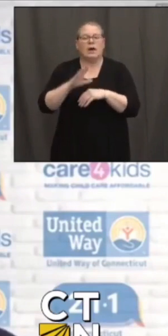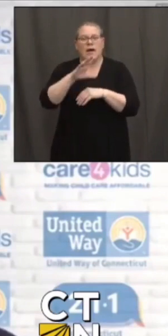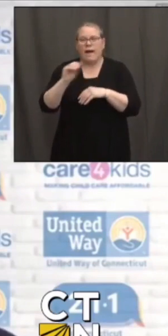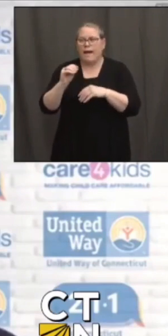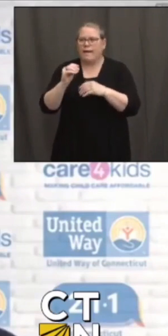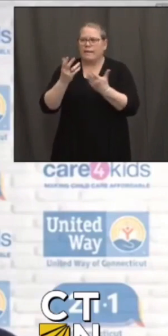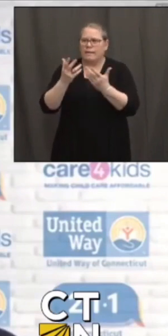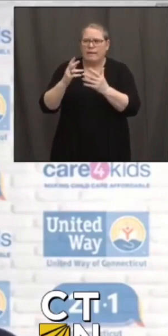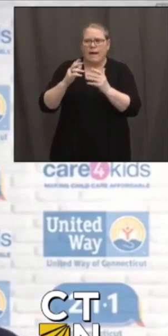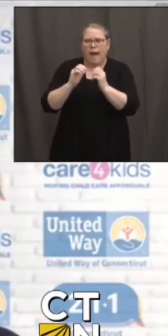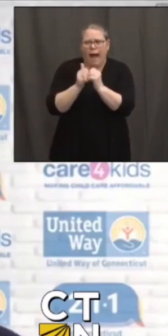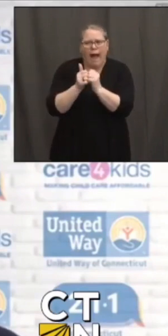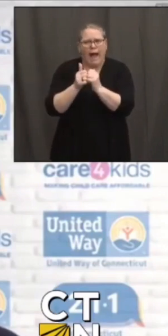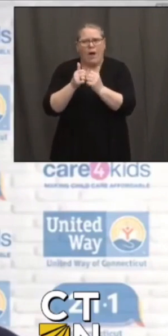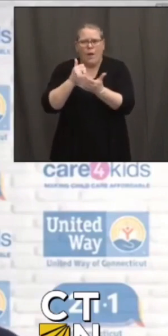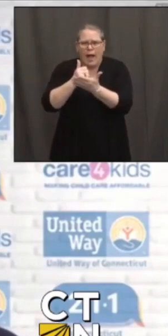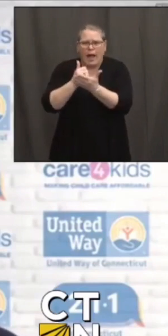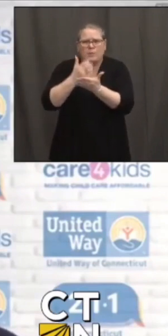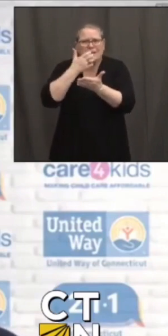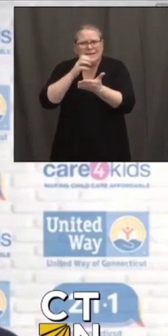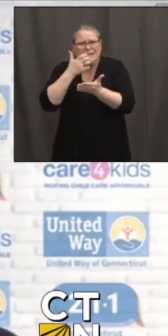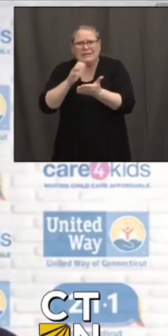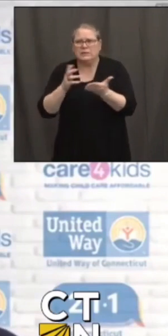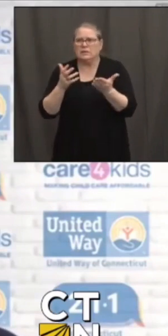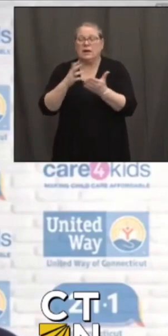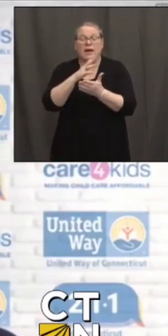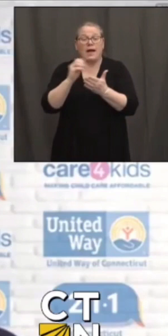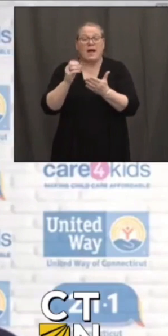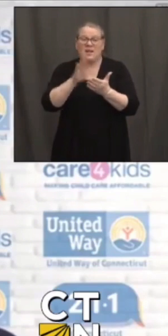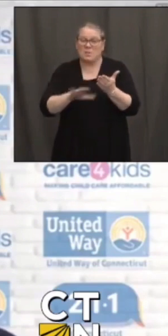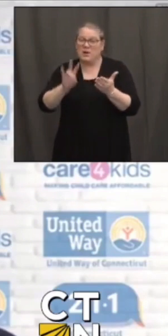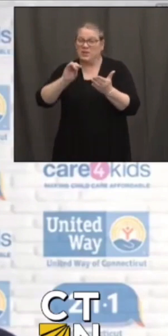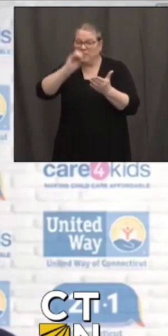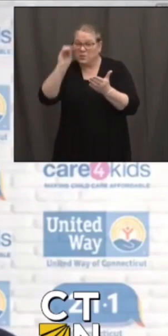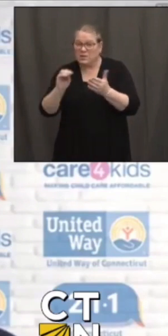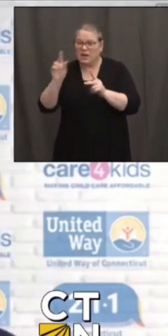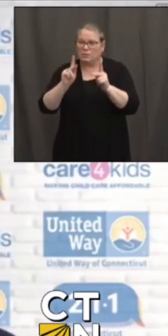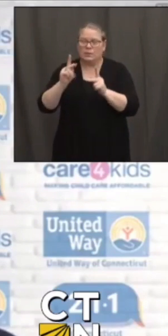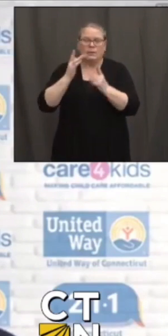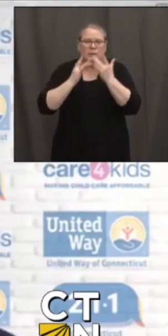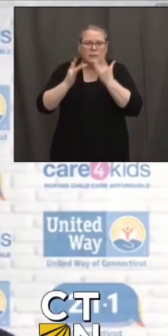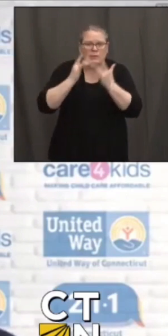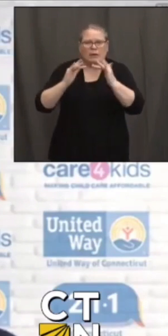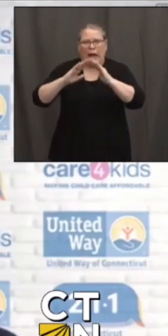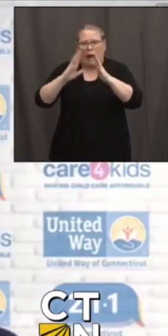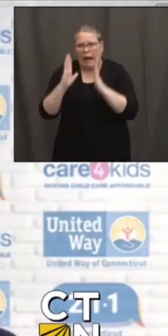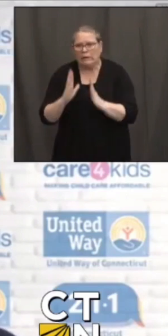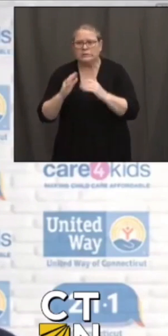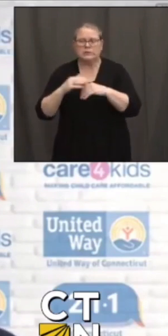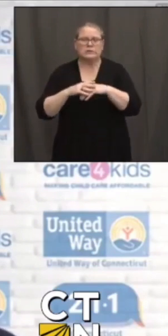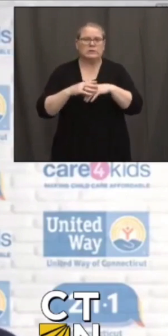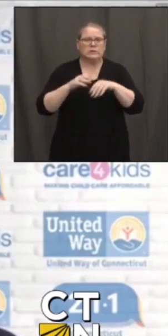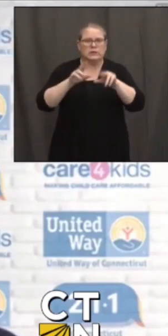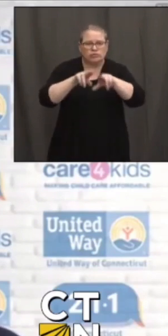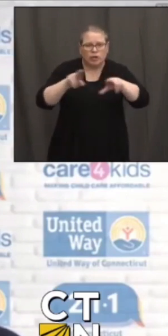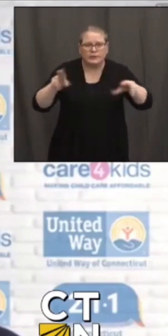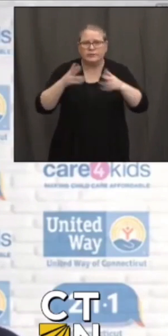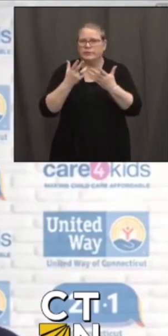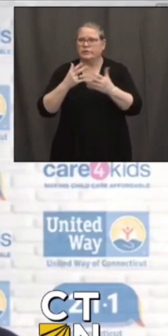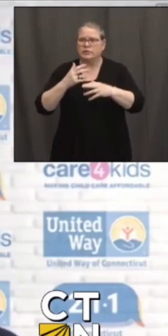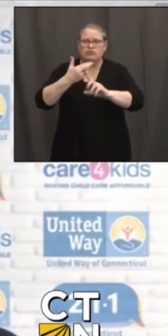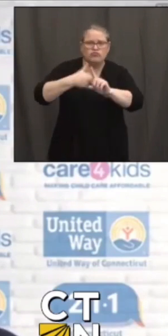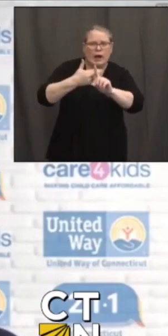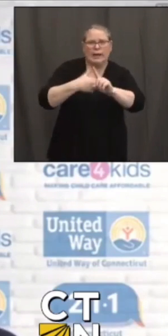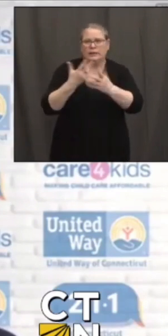70% increase in inquiries related to assistance with housing, shelter, rent, and mortgage.